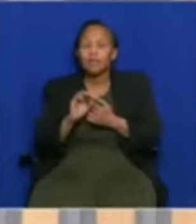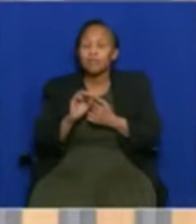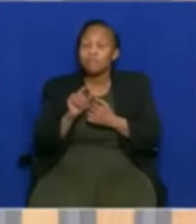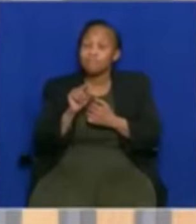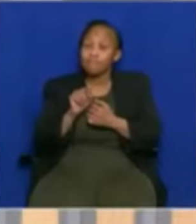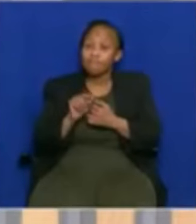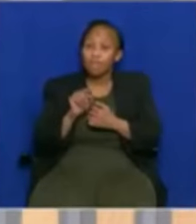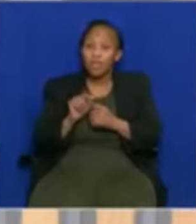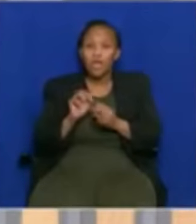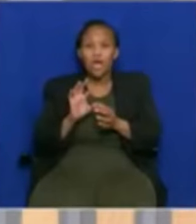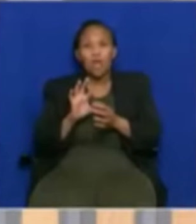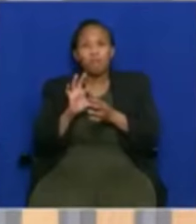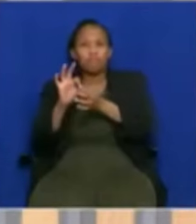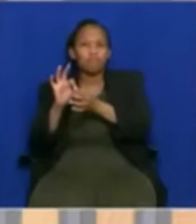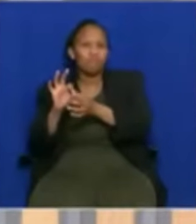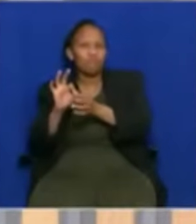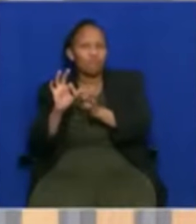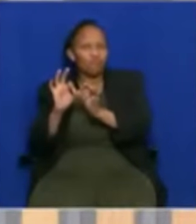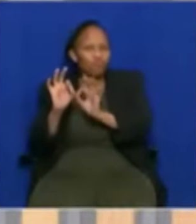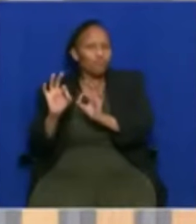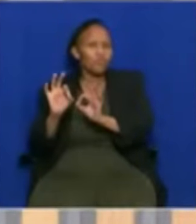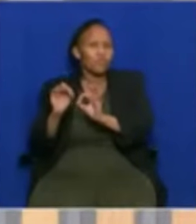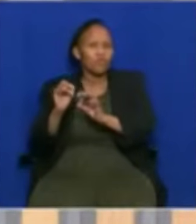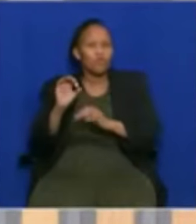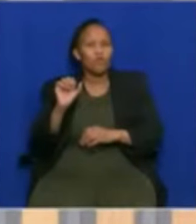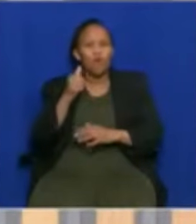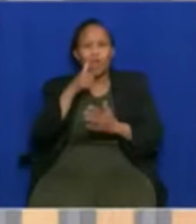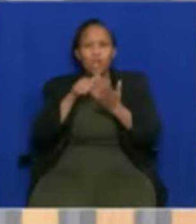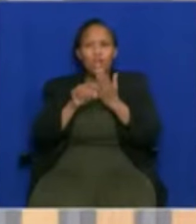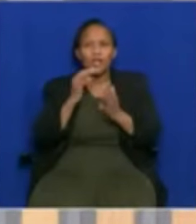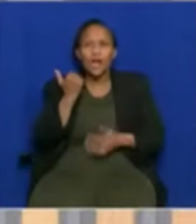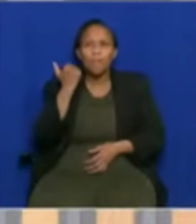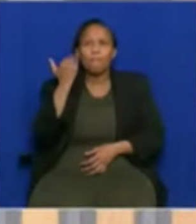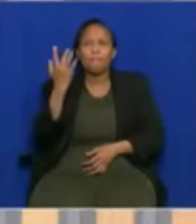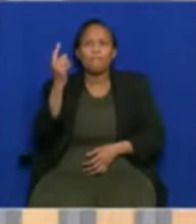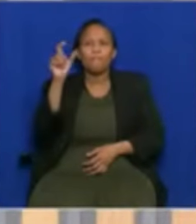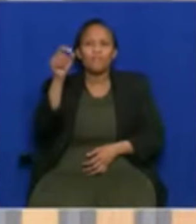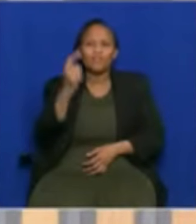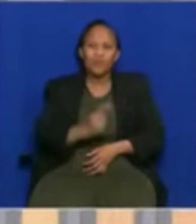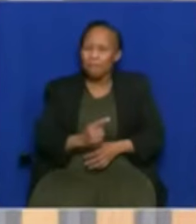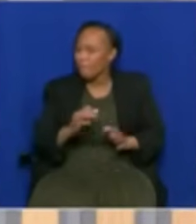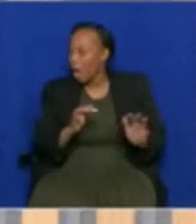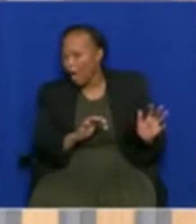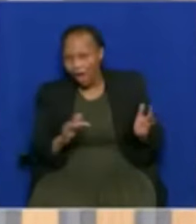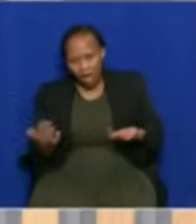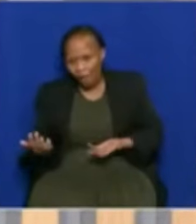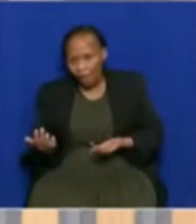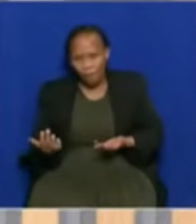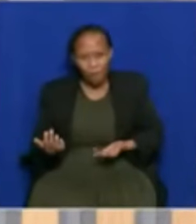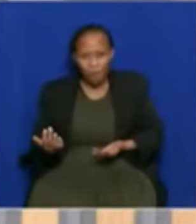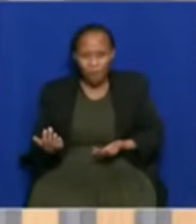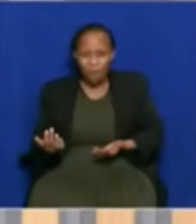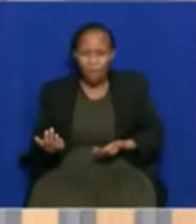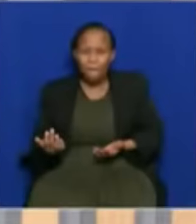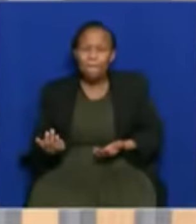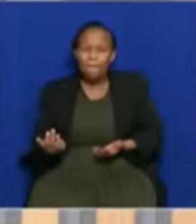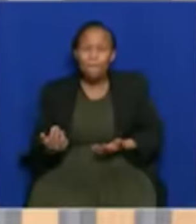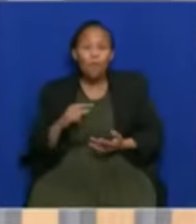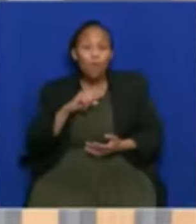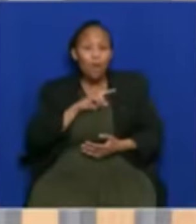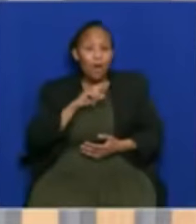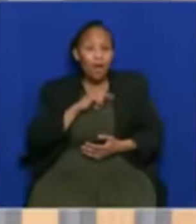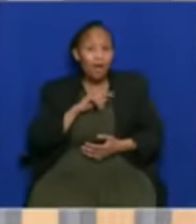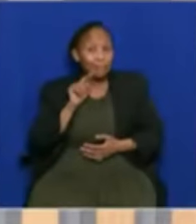and whatever else may be coming out, because that helps us understand whether